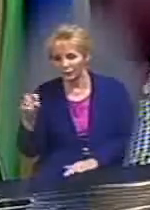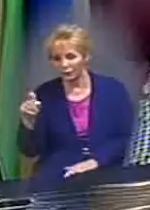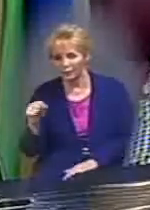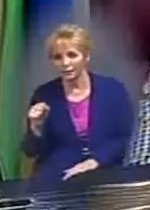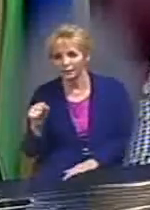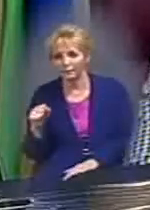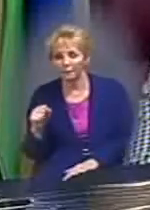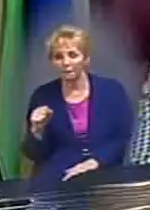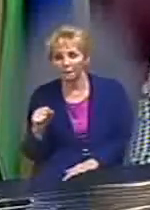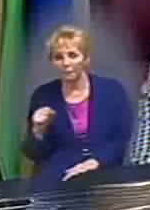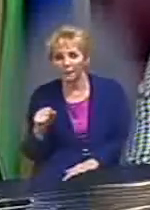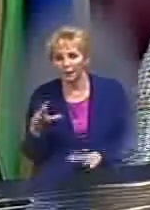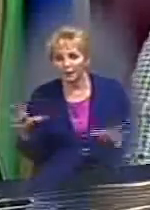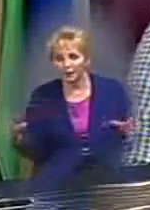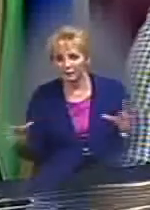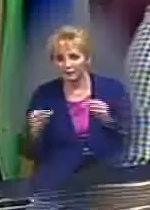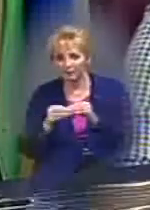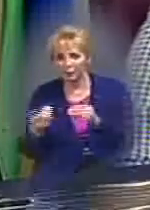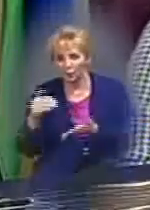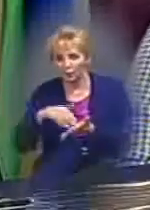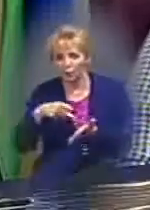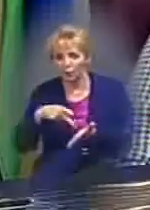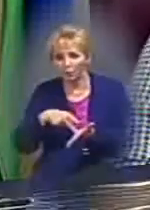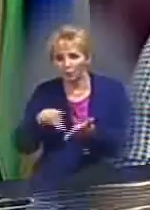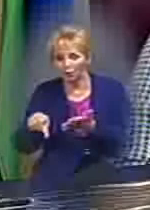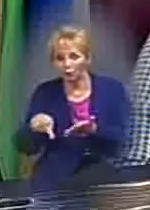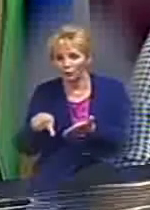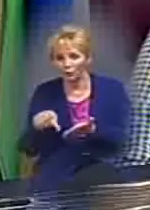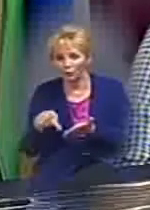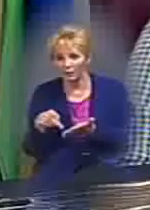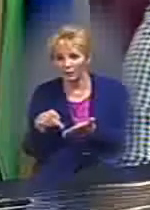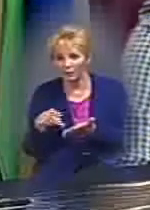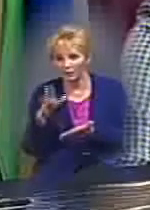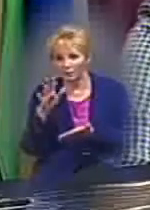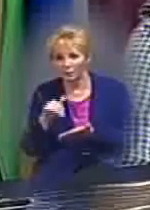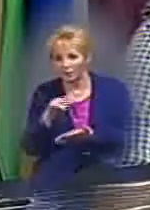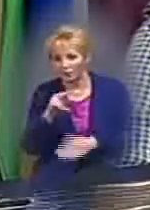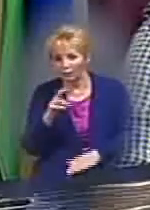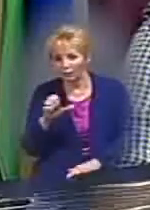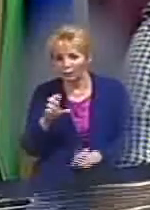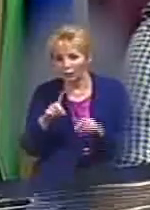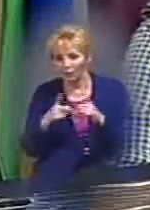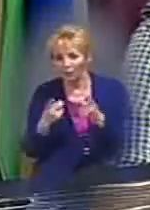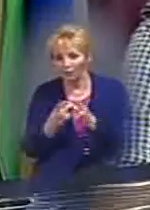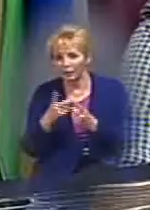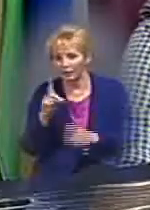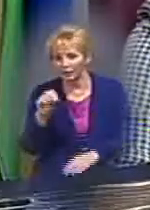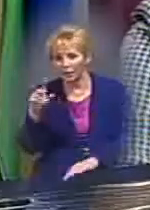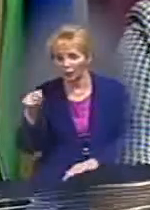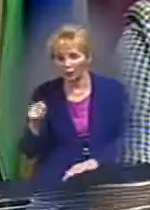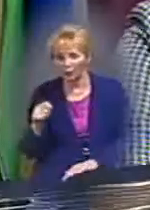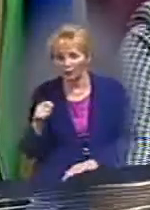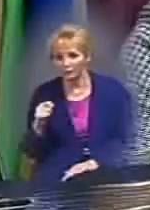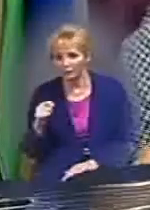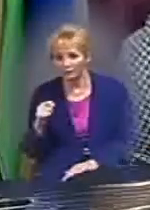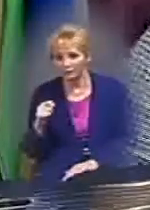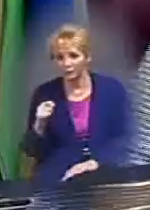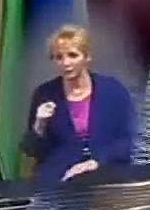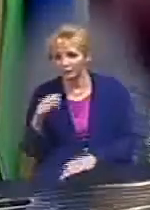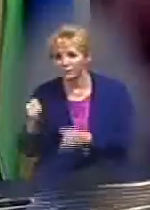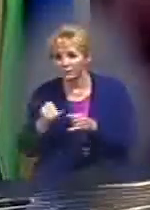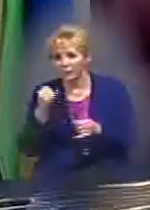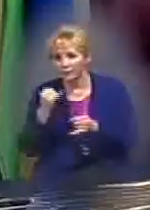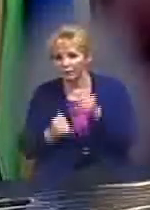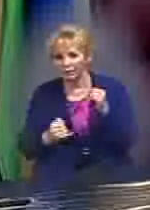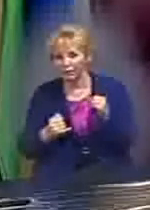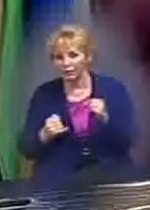$90,245.64 and is totally reimbursable by North Carolina Department of Transportation. And then finally,